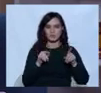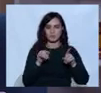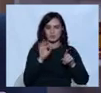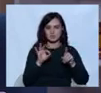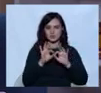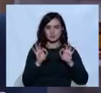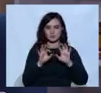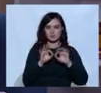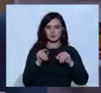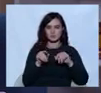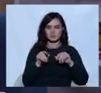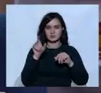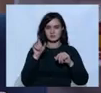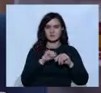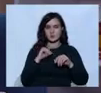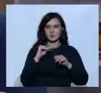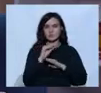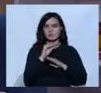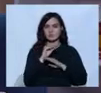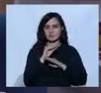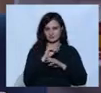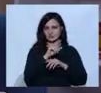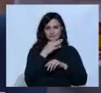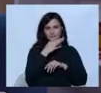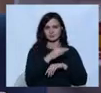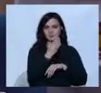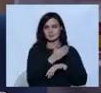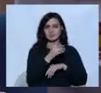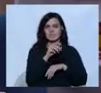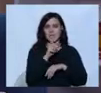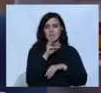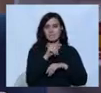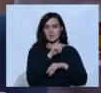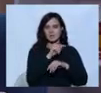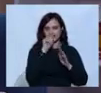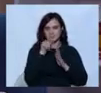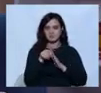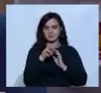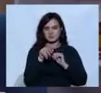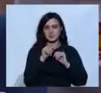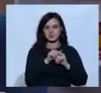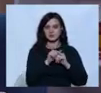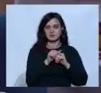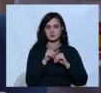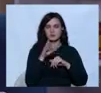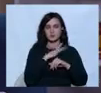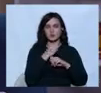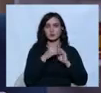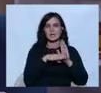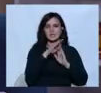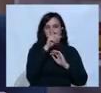in time, Antonio must give up a pound of his flesh, which of course would kill